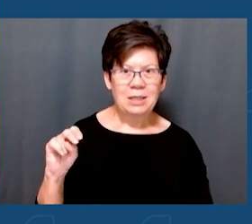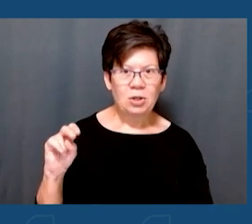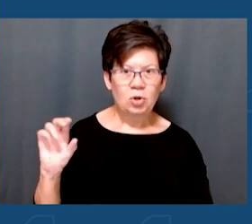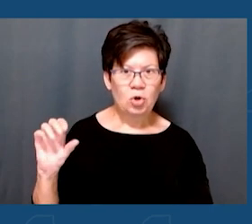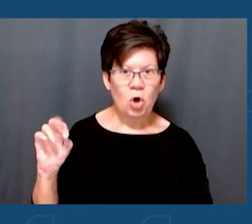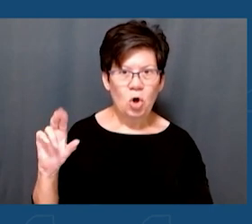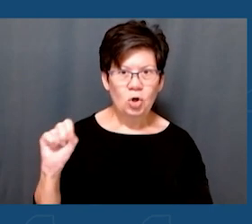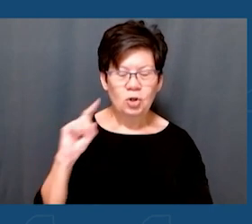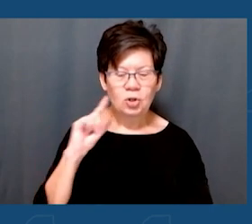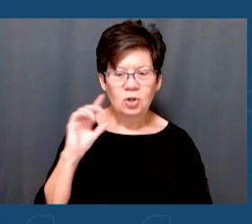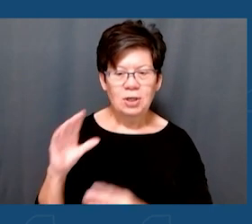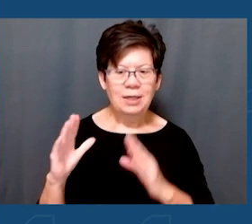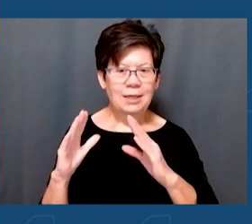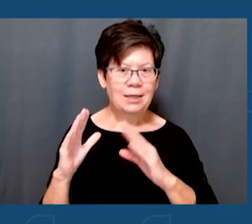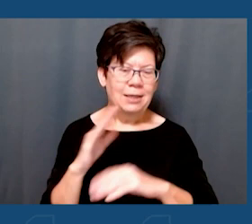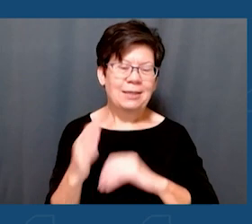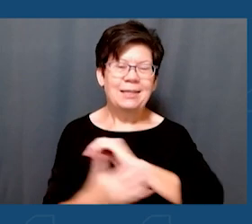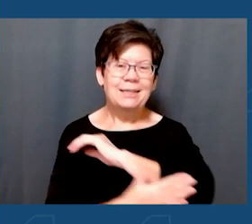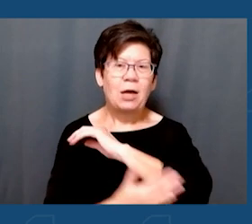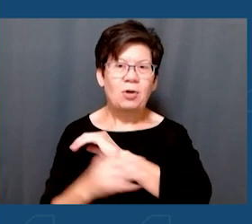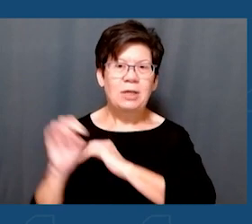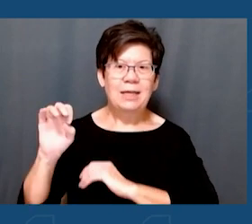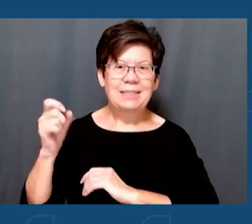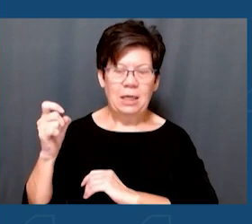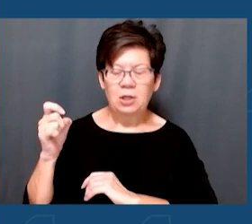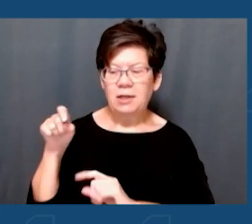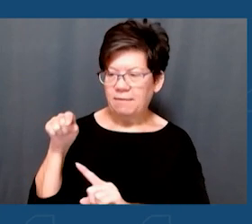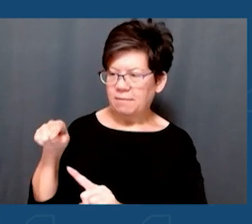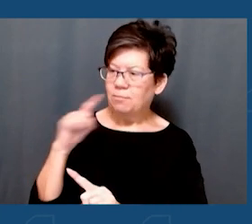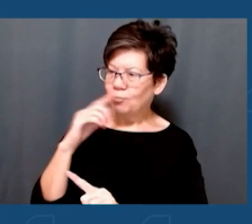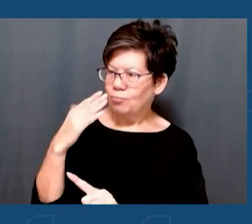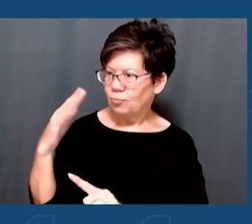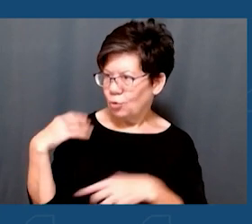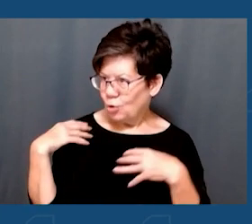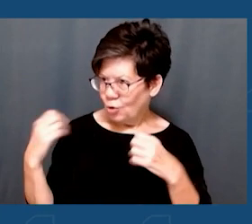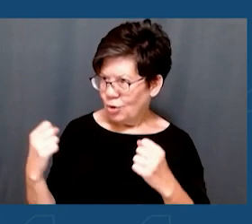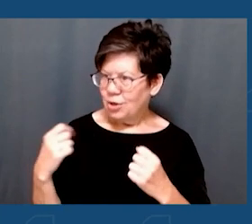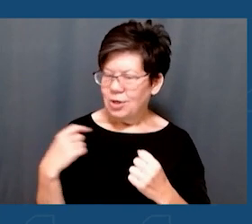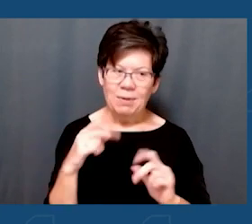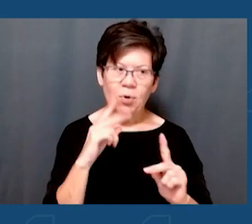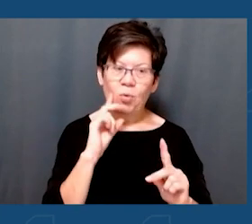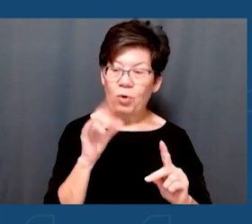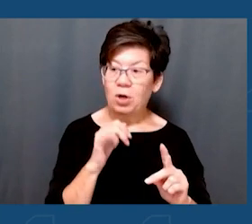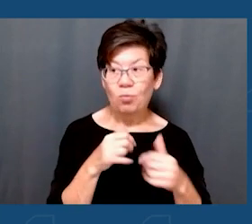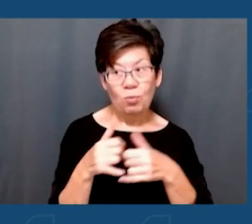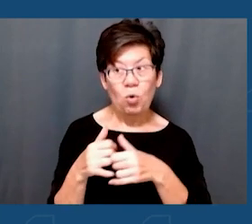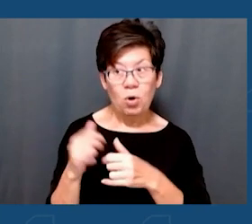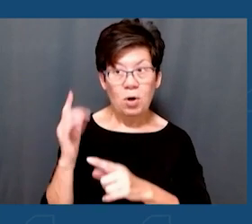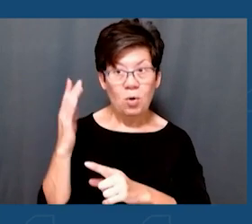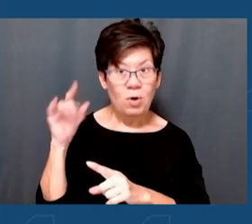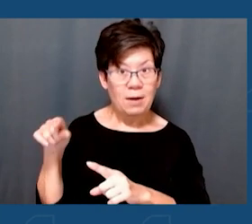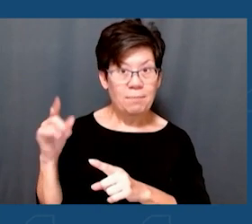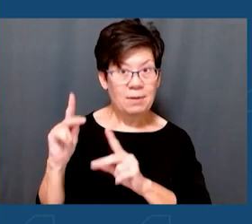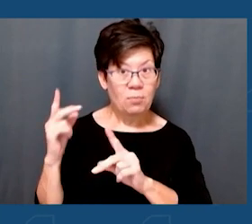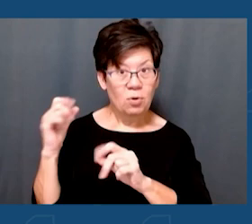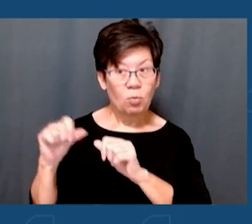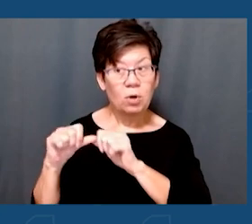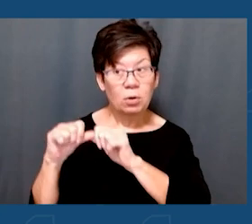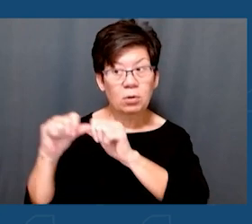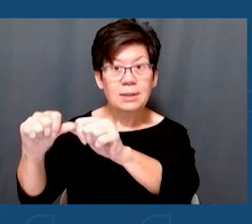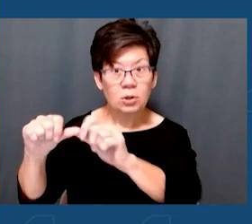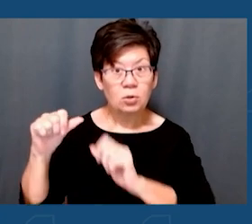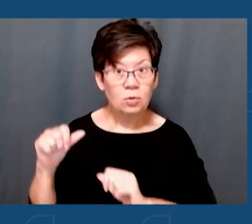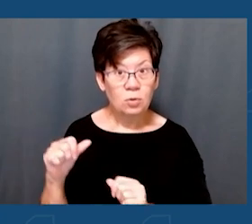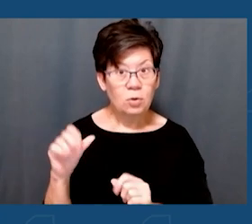for courage that will be rewarded, because people are going to make sure that you continue as our county executive, because we have no choice.